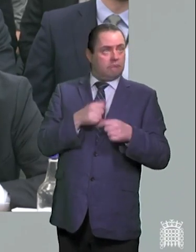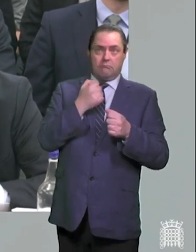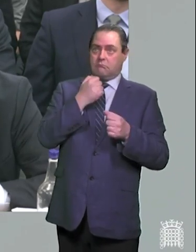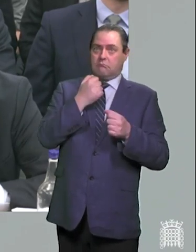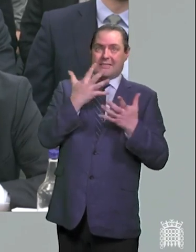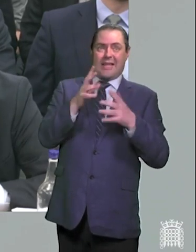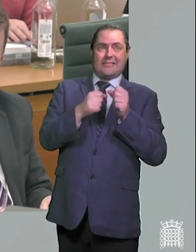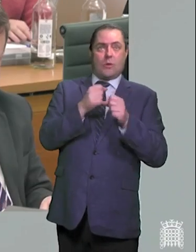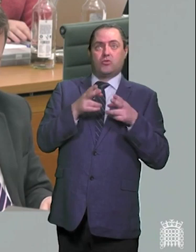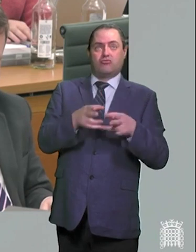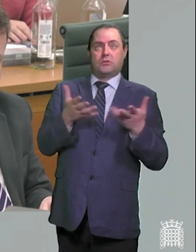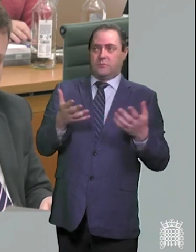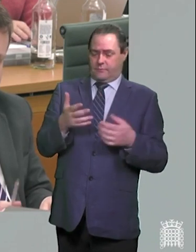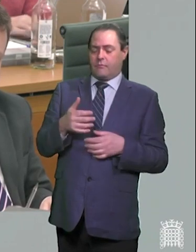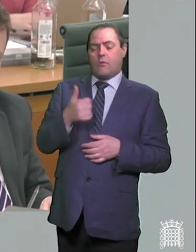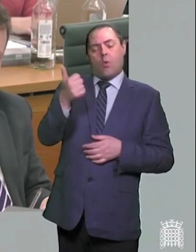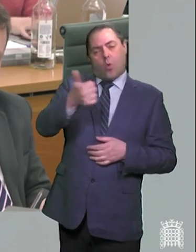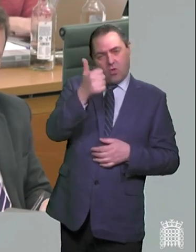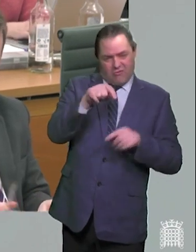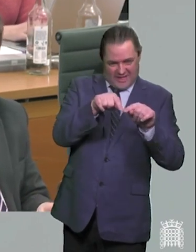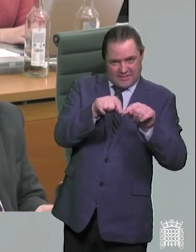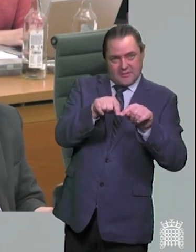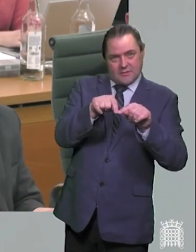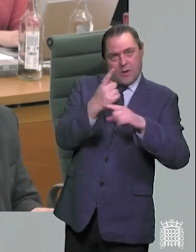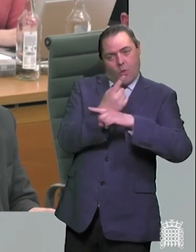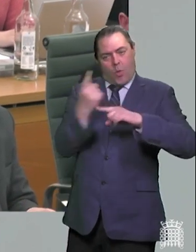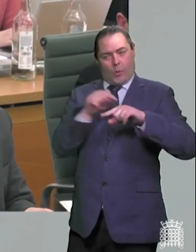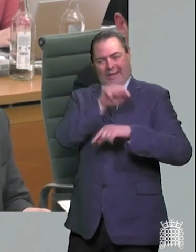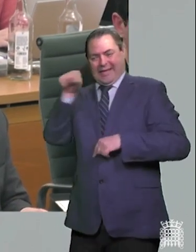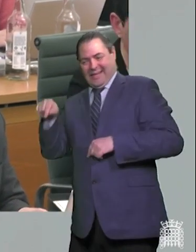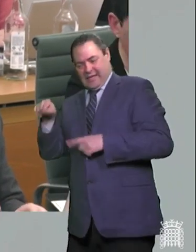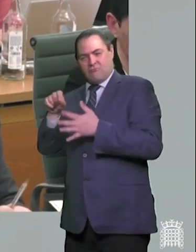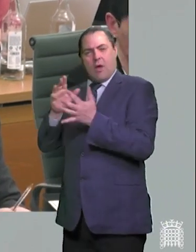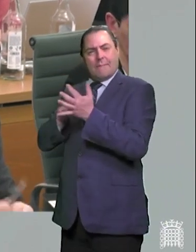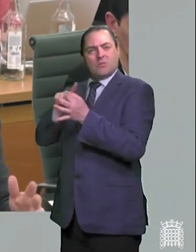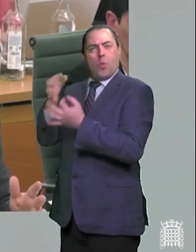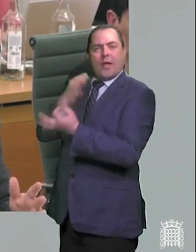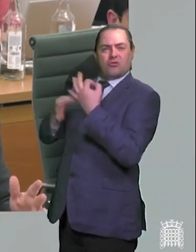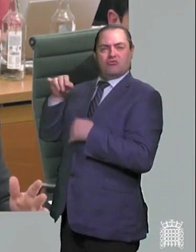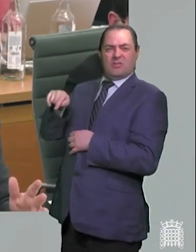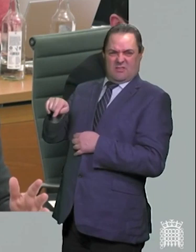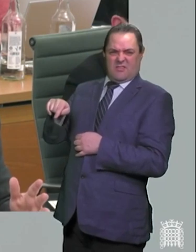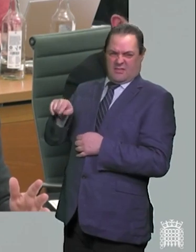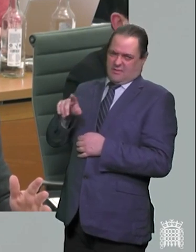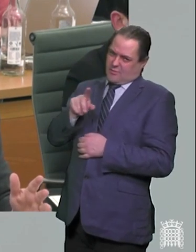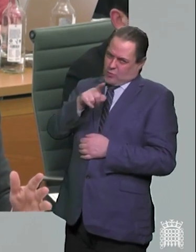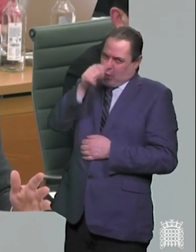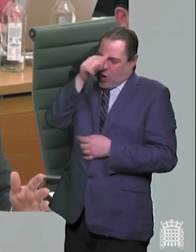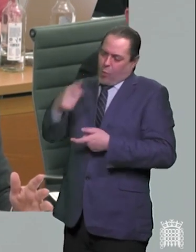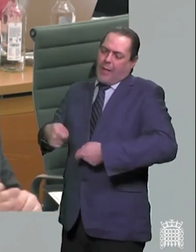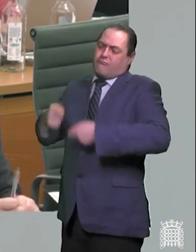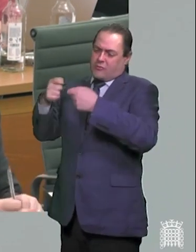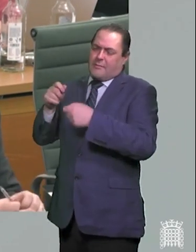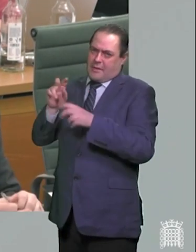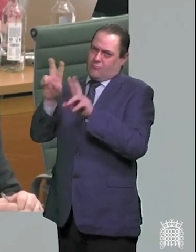Minister's question was on the 8th of December, a week later. I think it probably would have been fair to say that you would have guessed that the topic would have been brought up again